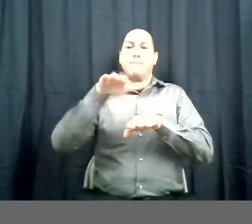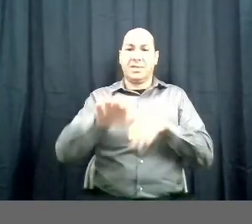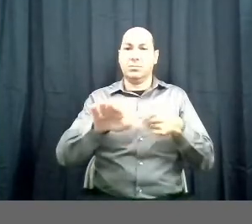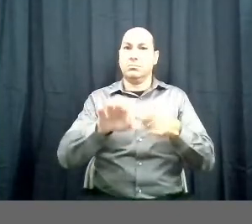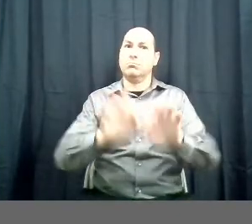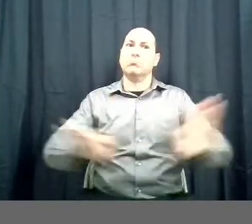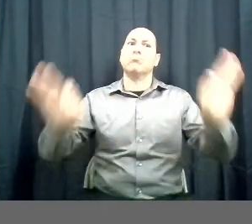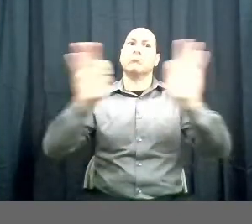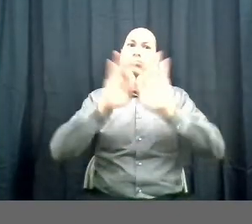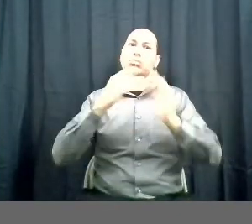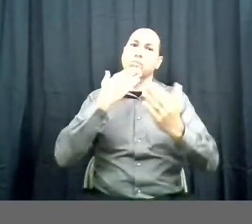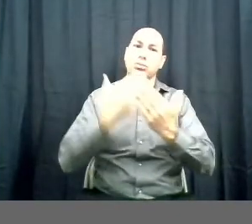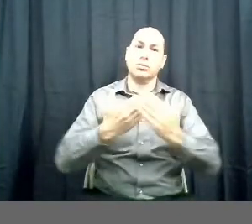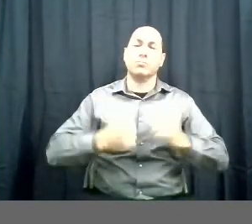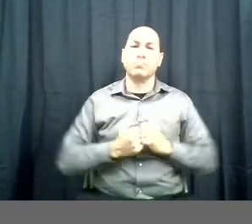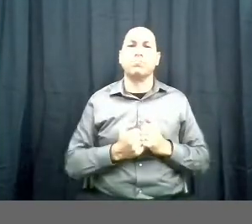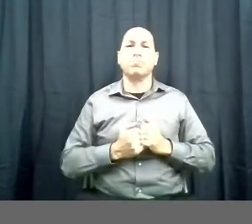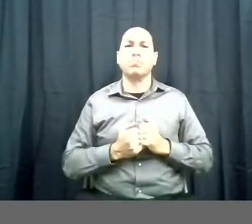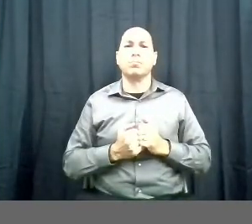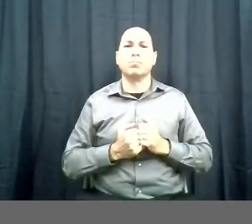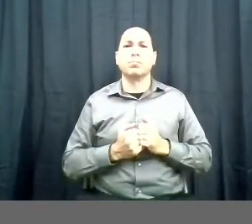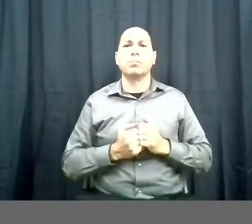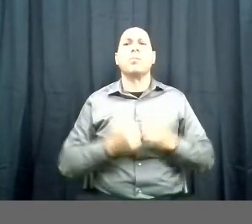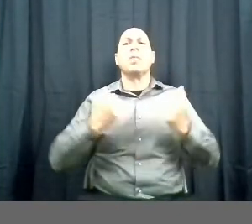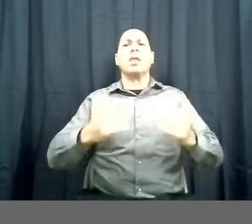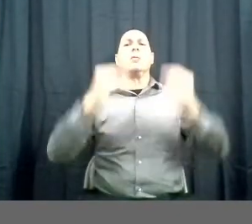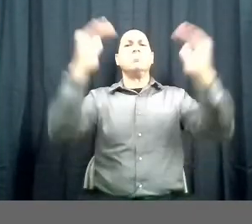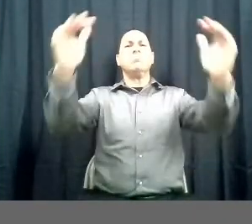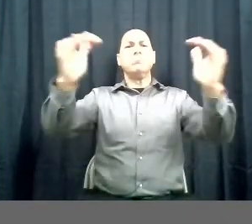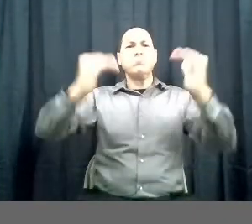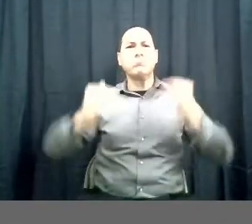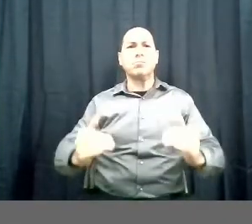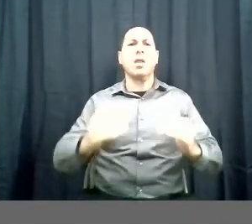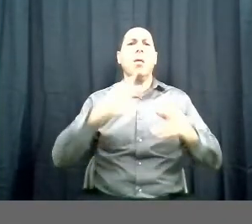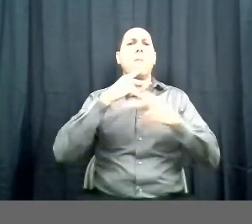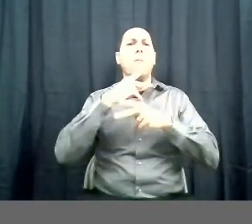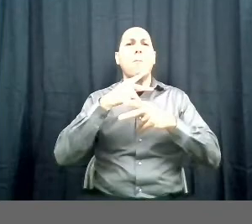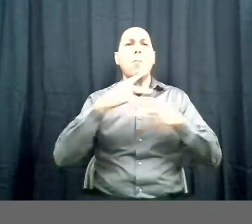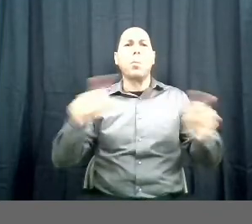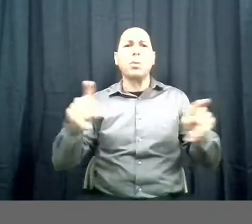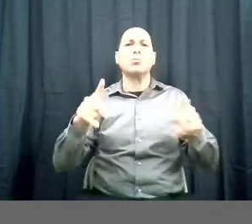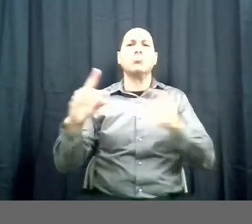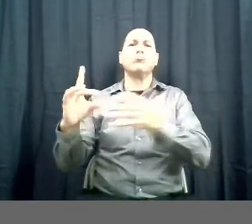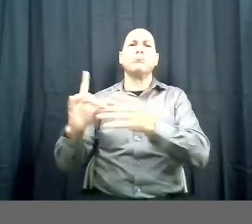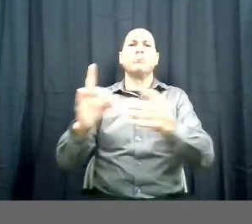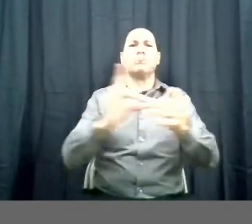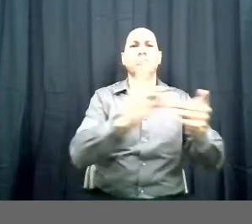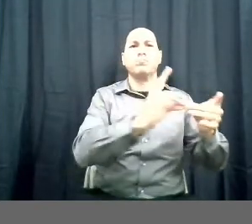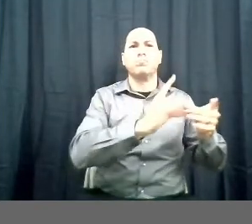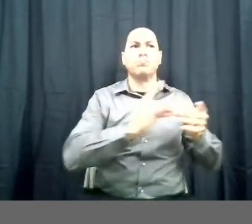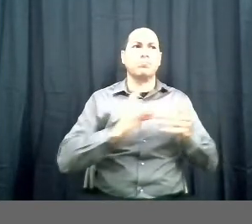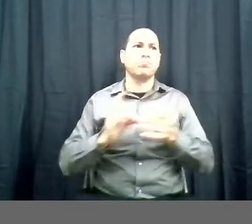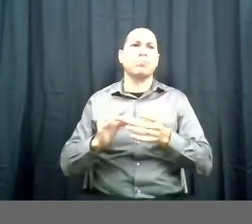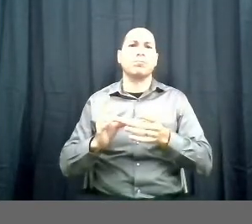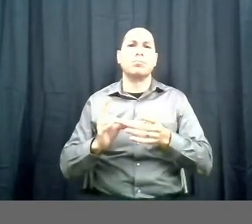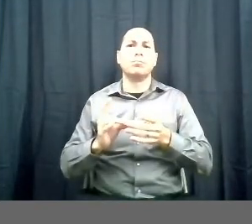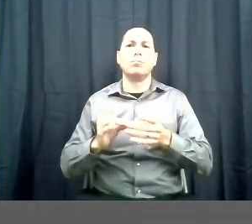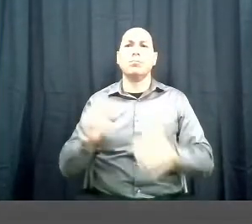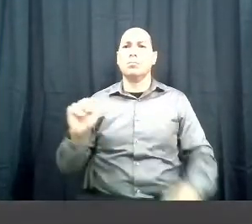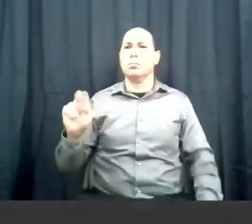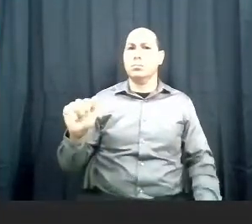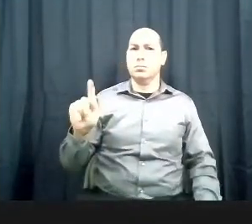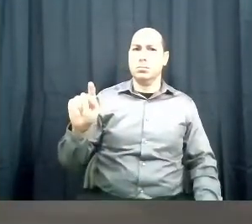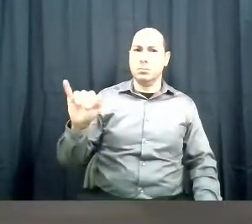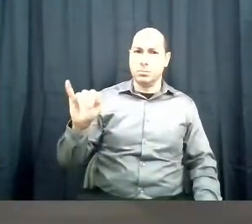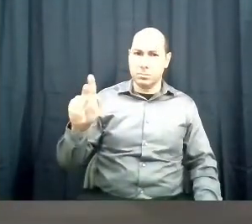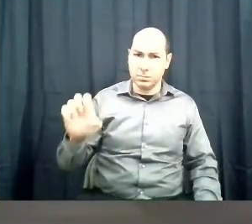that we have is public comments, and I think that'll be Natalie as well. It will be a variety